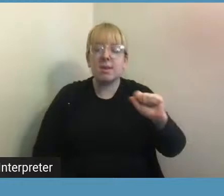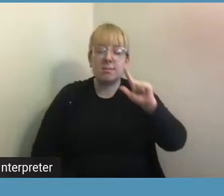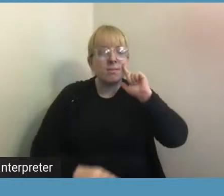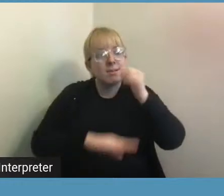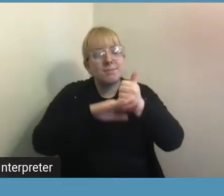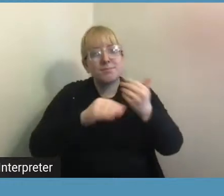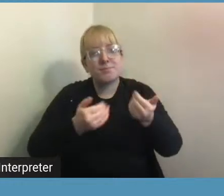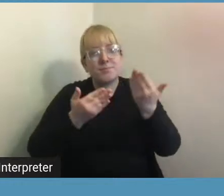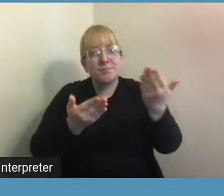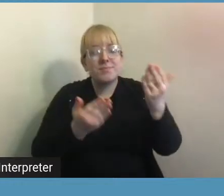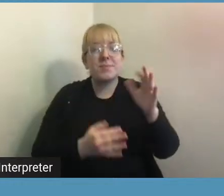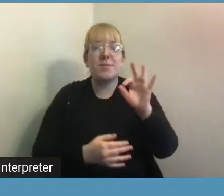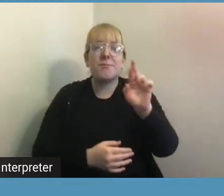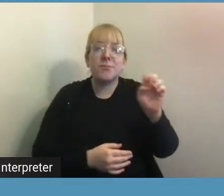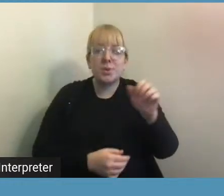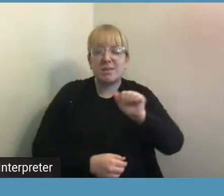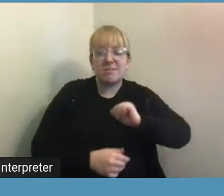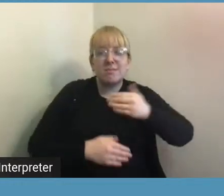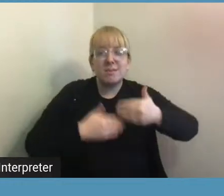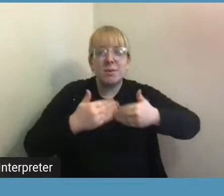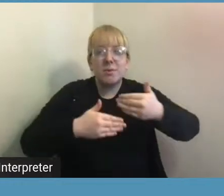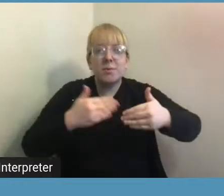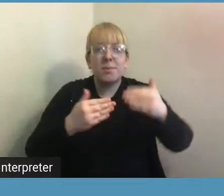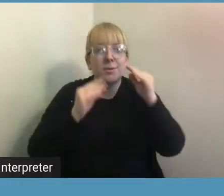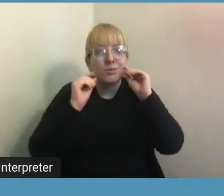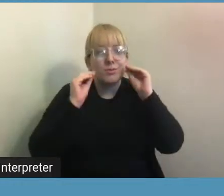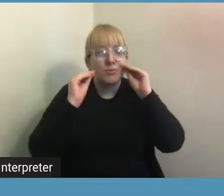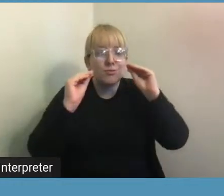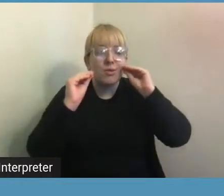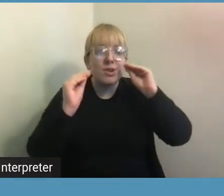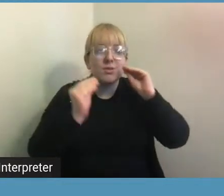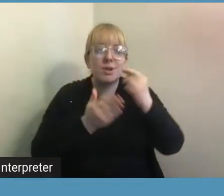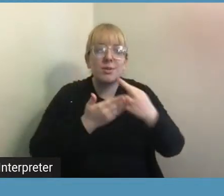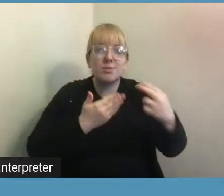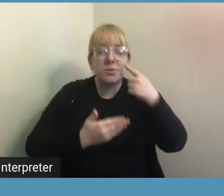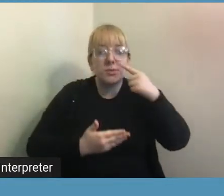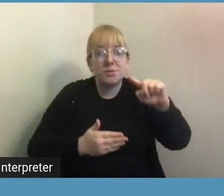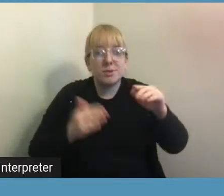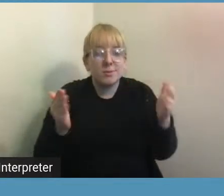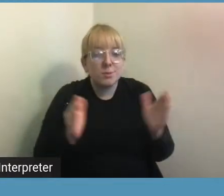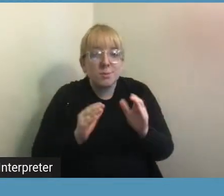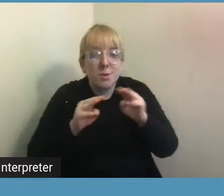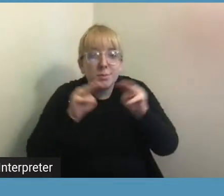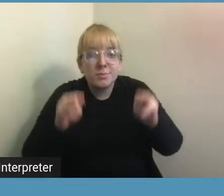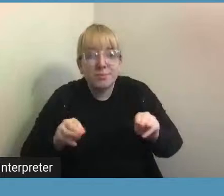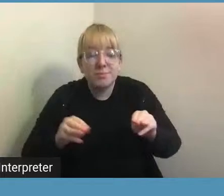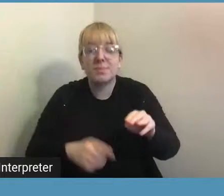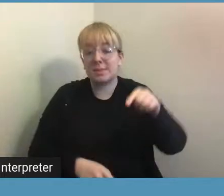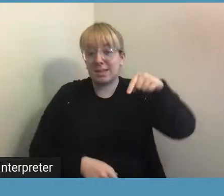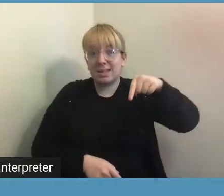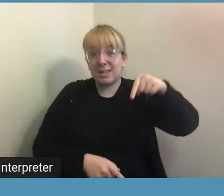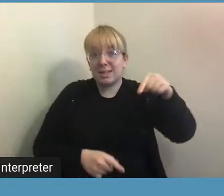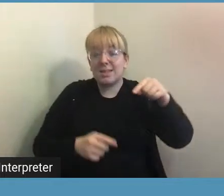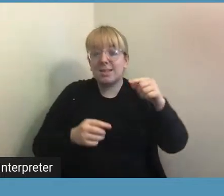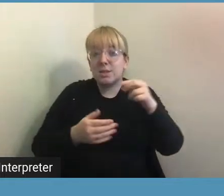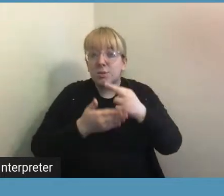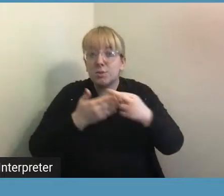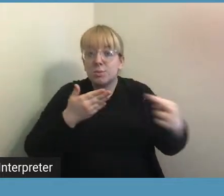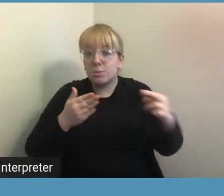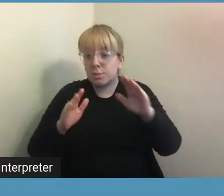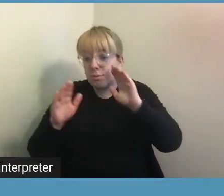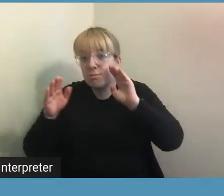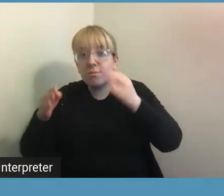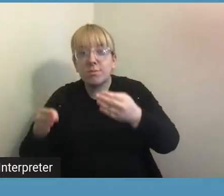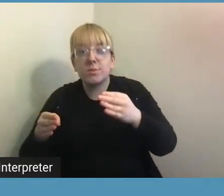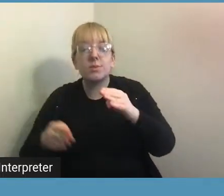resources for small museums. This inaugural series of online trainings and resource toolkits focused on digital media